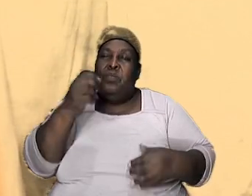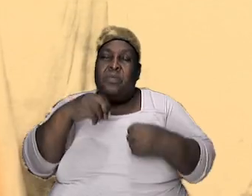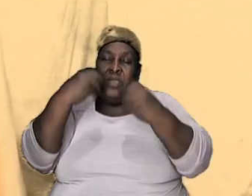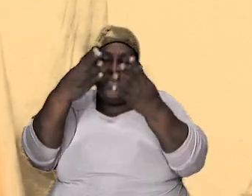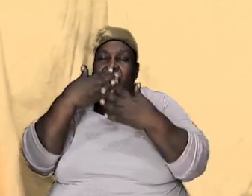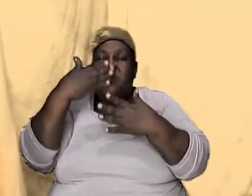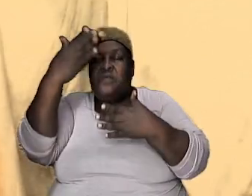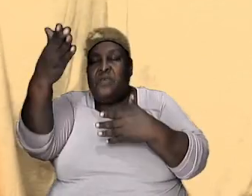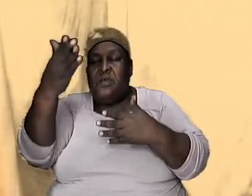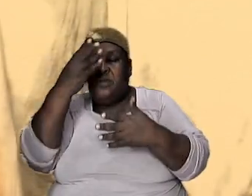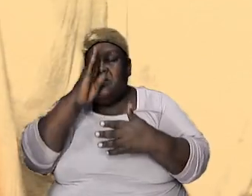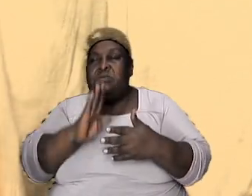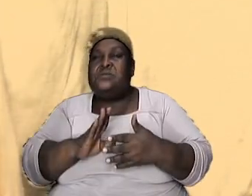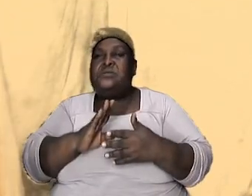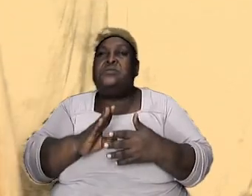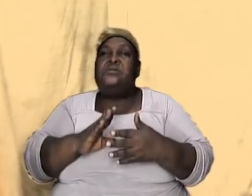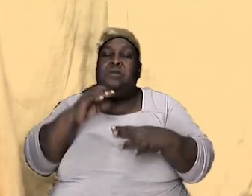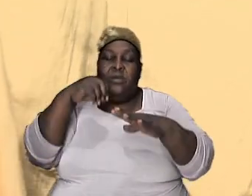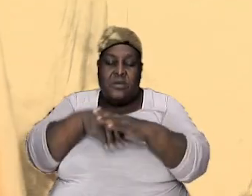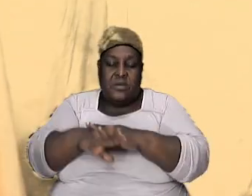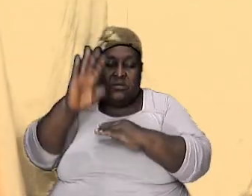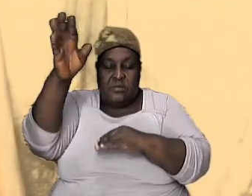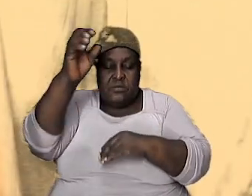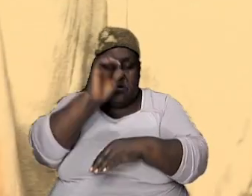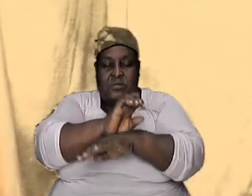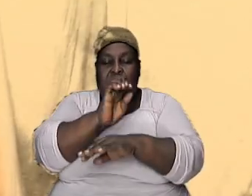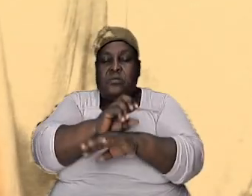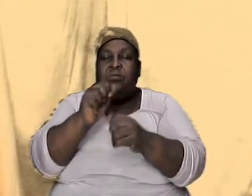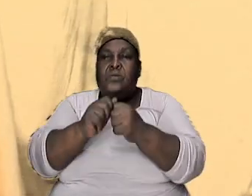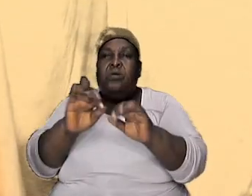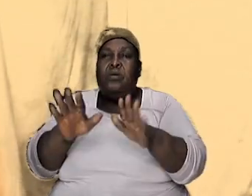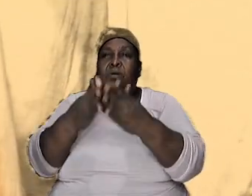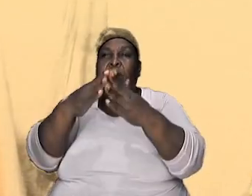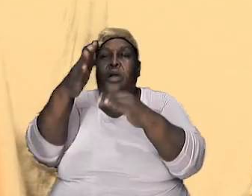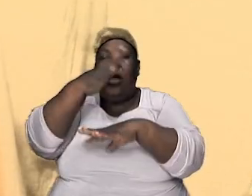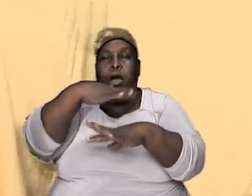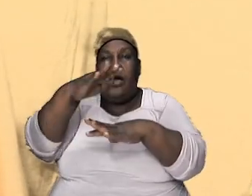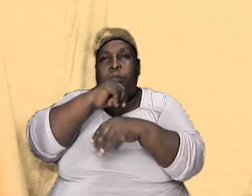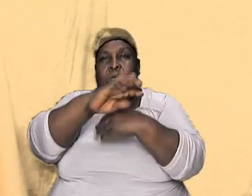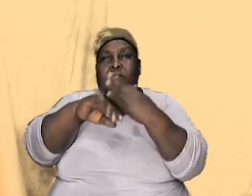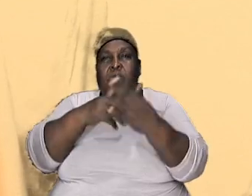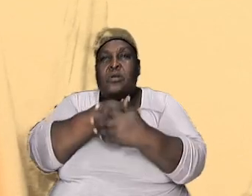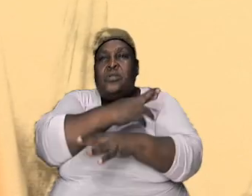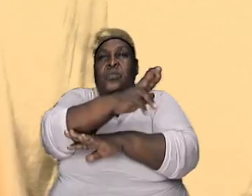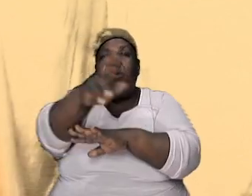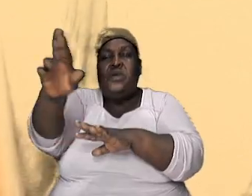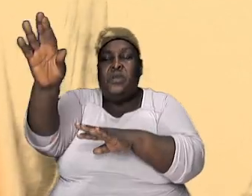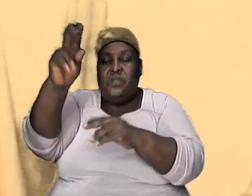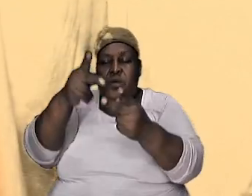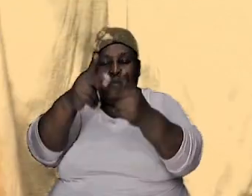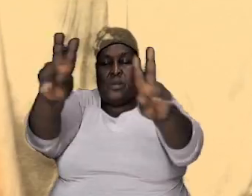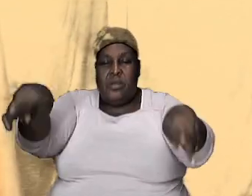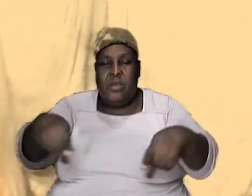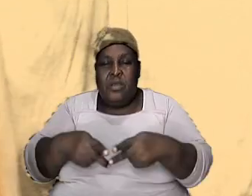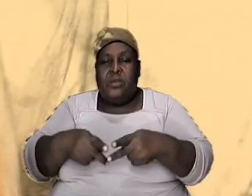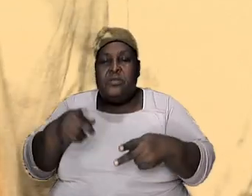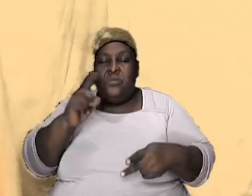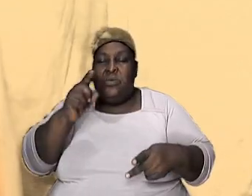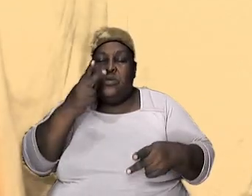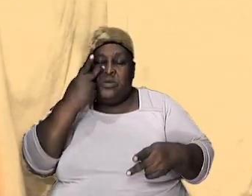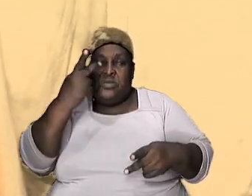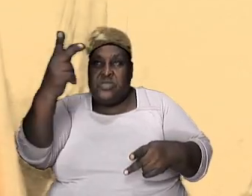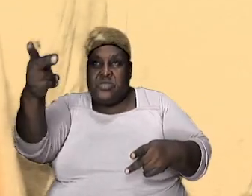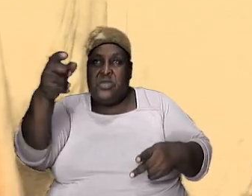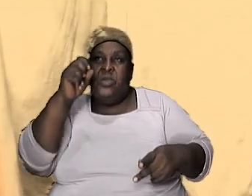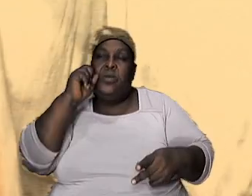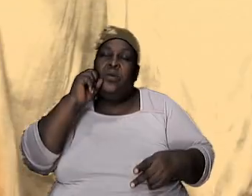thanks. Help us, Lord Jesus, to enter into your courts with praise. But above all, is to help us, Lord, to reach a place where we can see you,